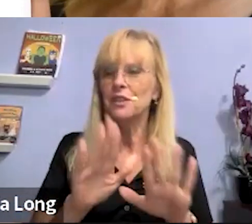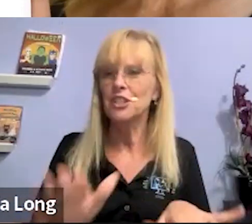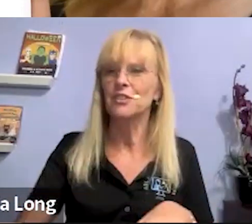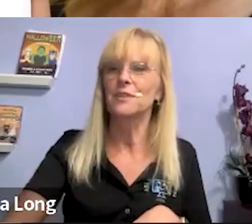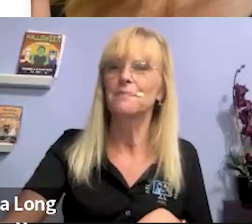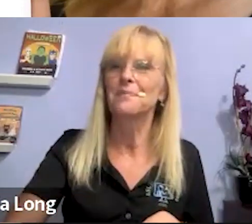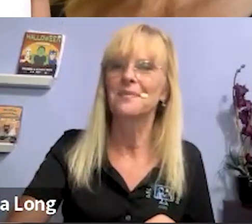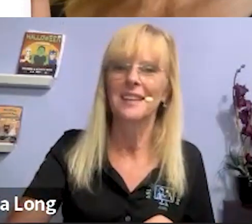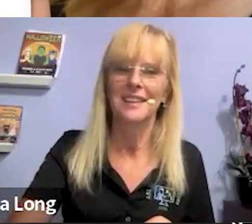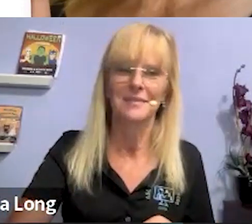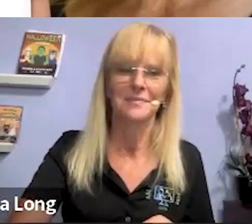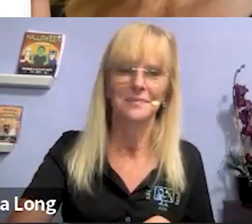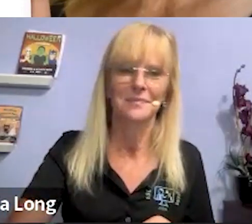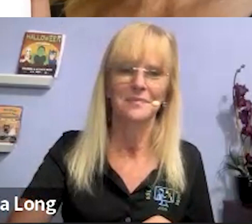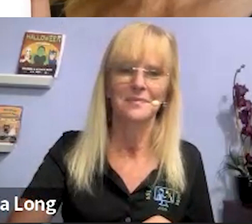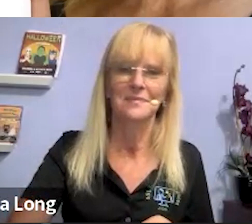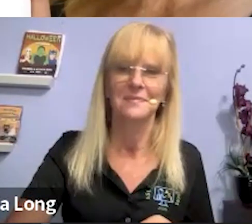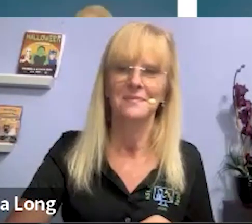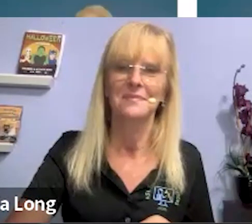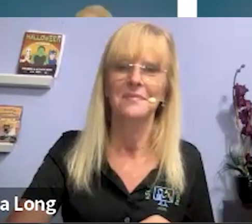resources for the children.